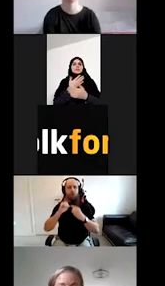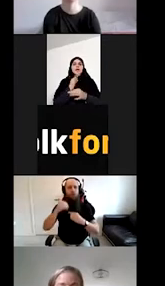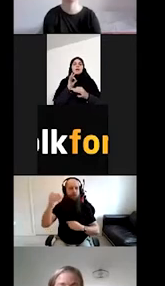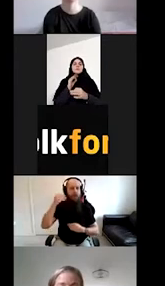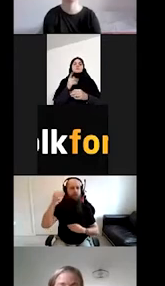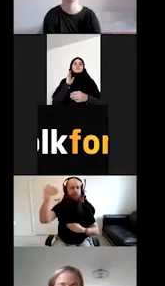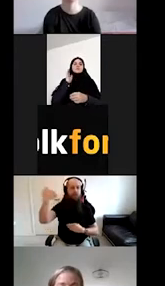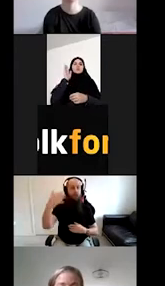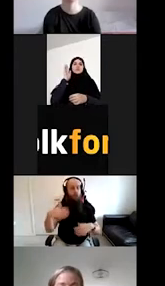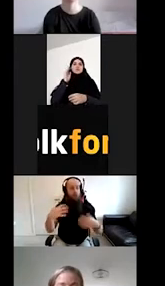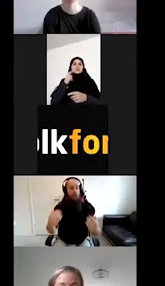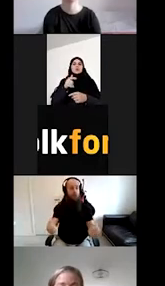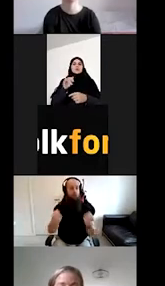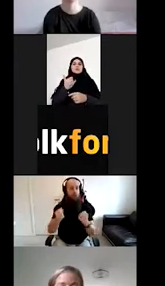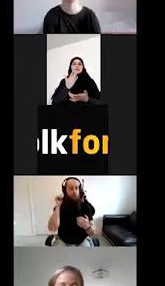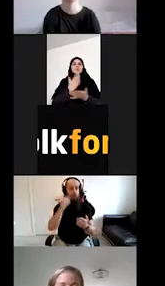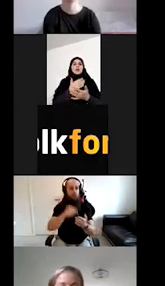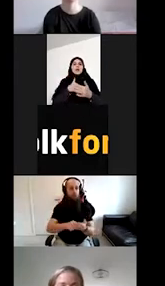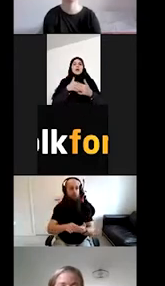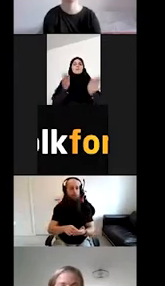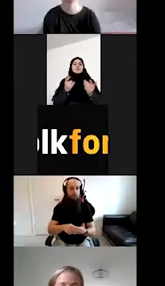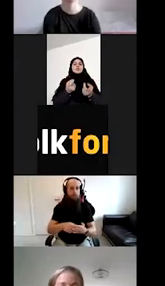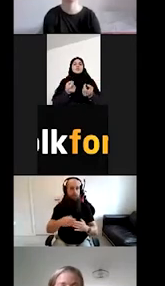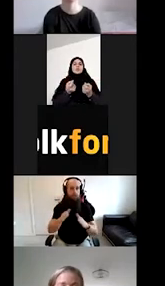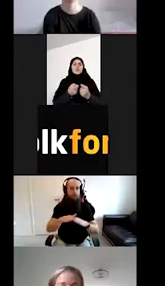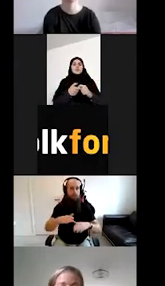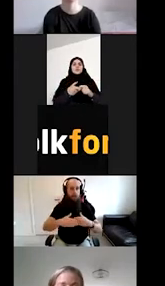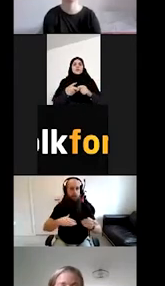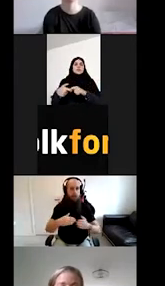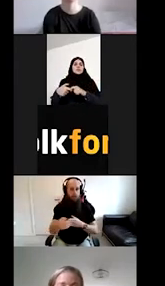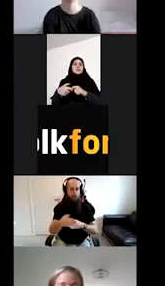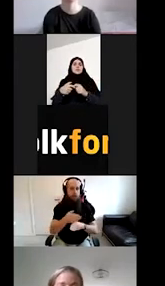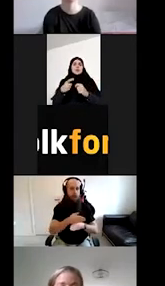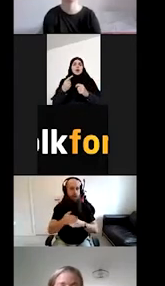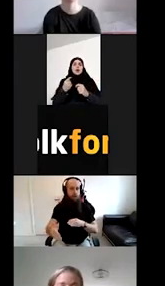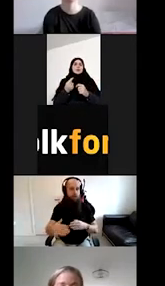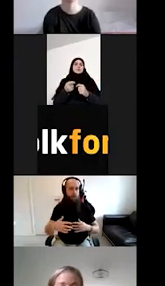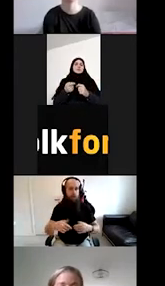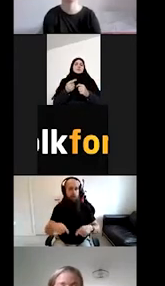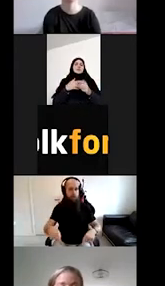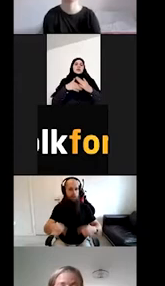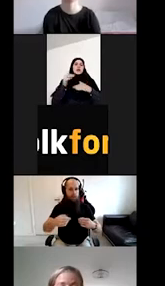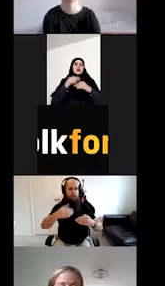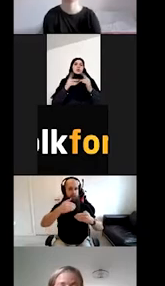building since the end of the conflict. And basically,